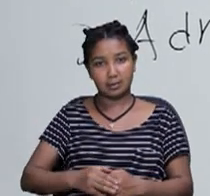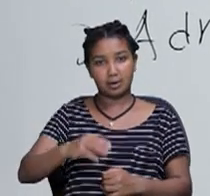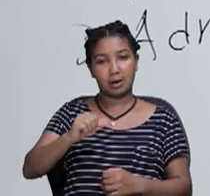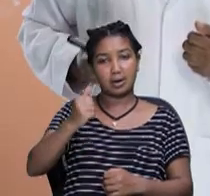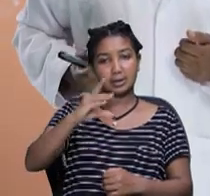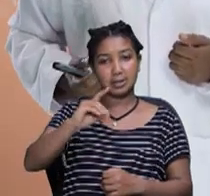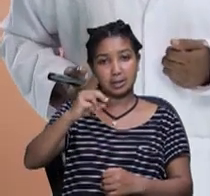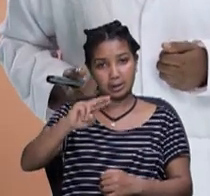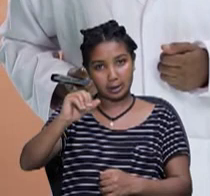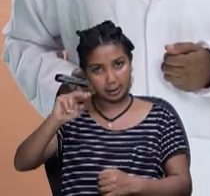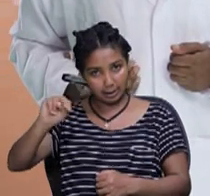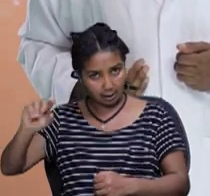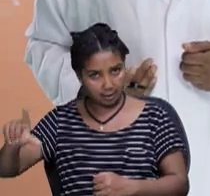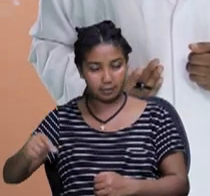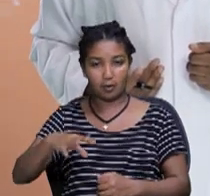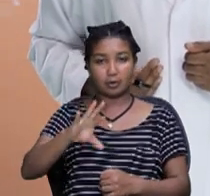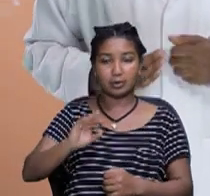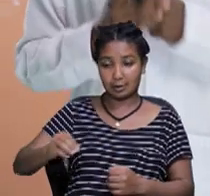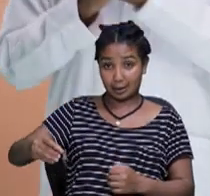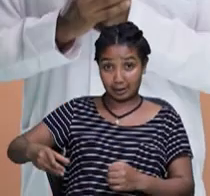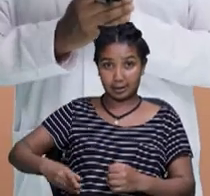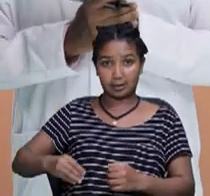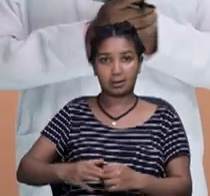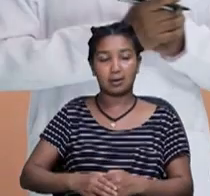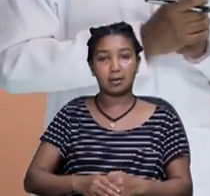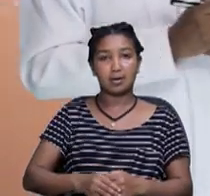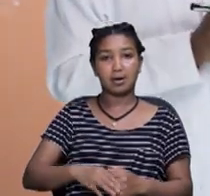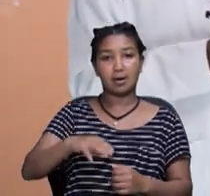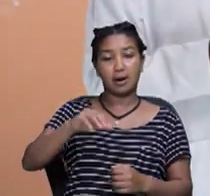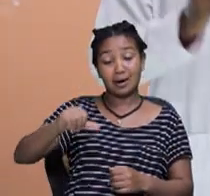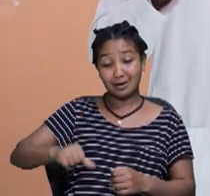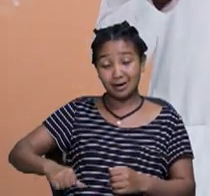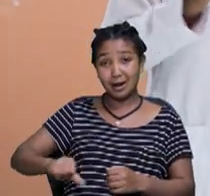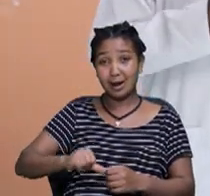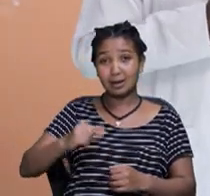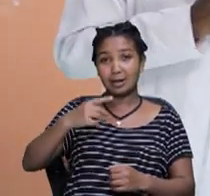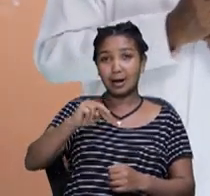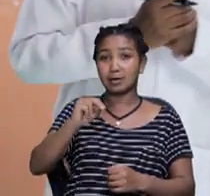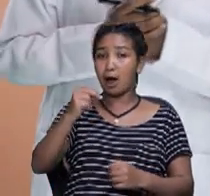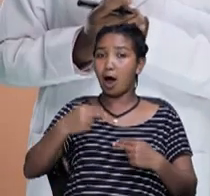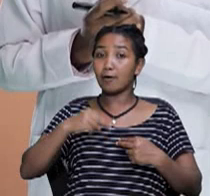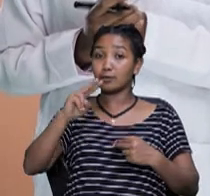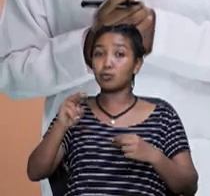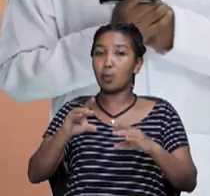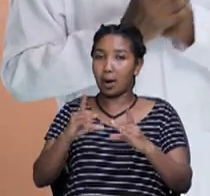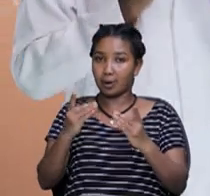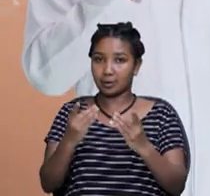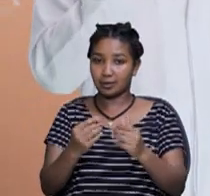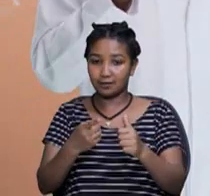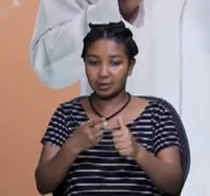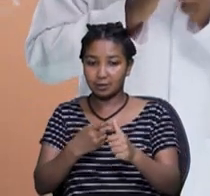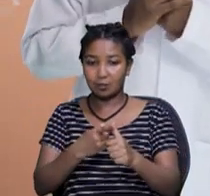Adrenal gland is found in the kidney. Adrenal gland have two parts.